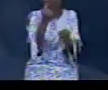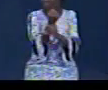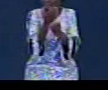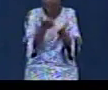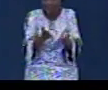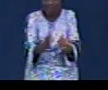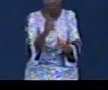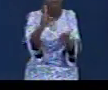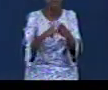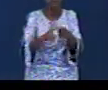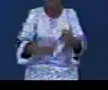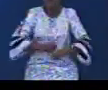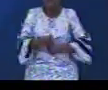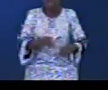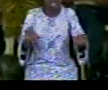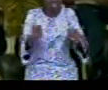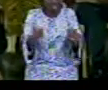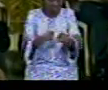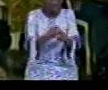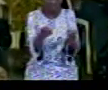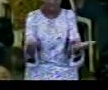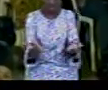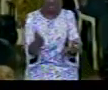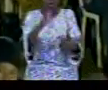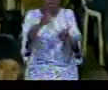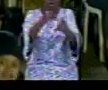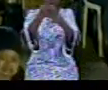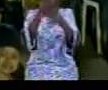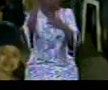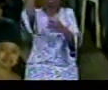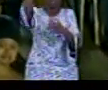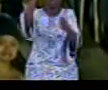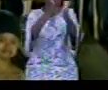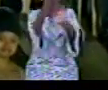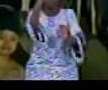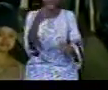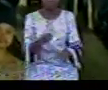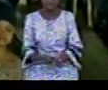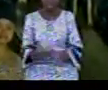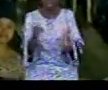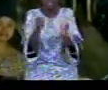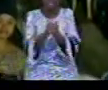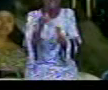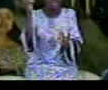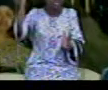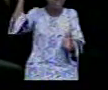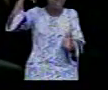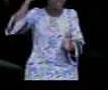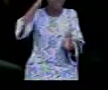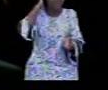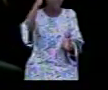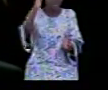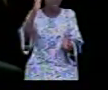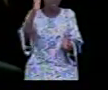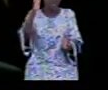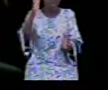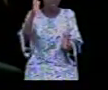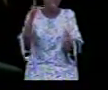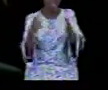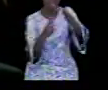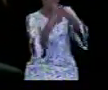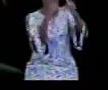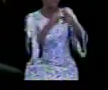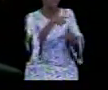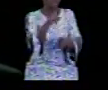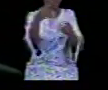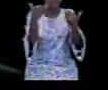or on the other side. That grace will appear to you tonight. Hey, look at